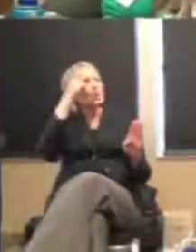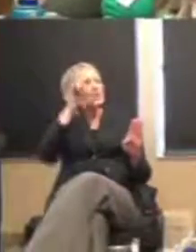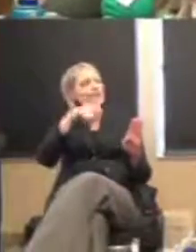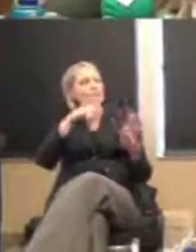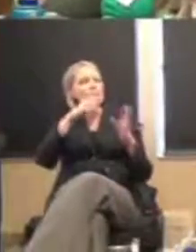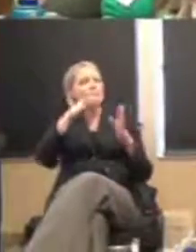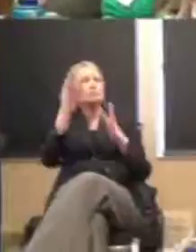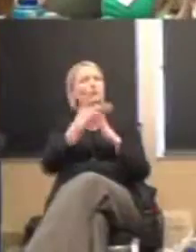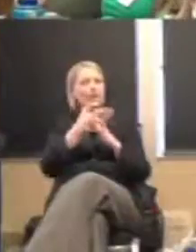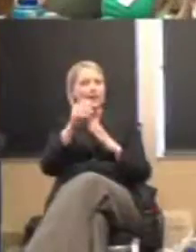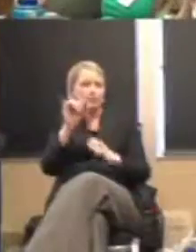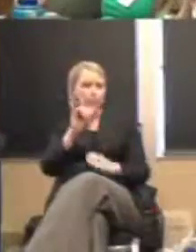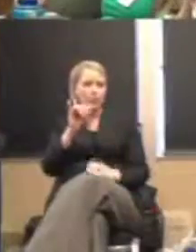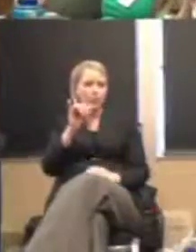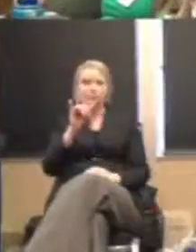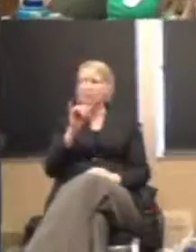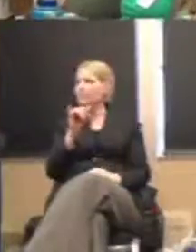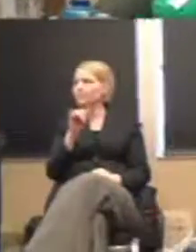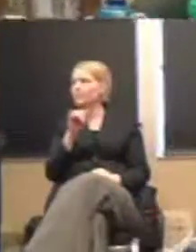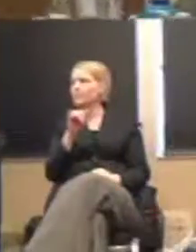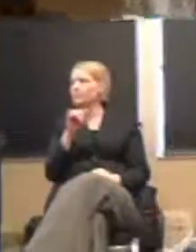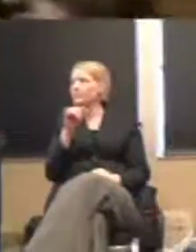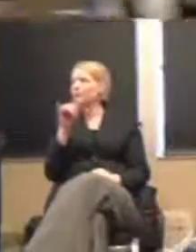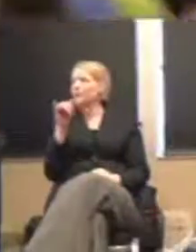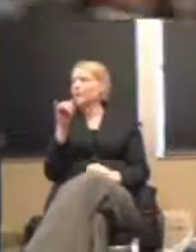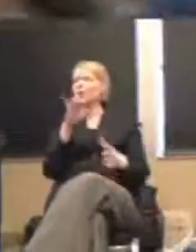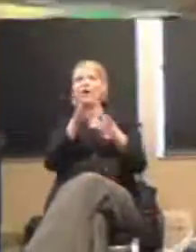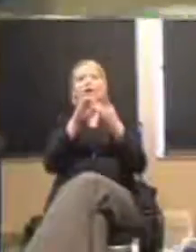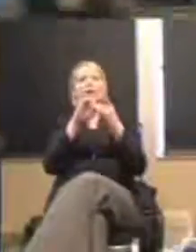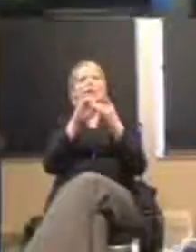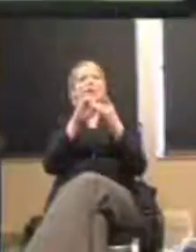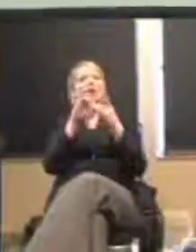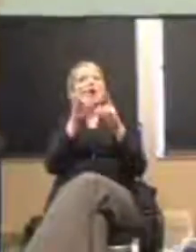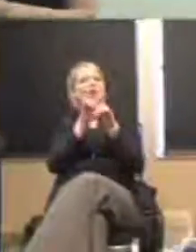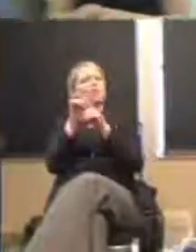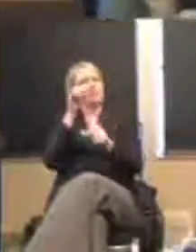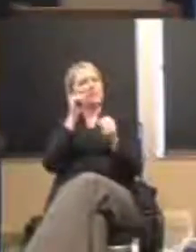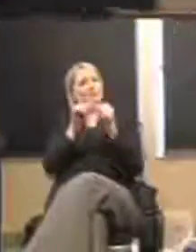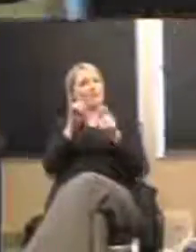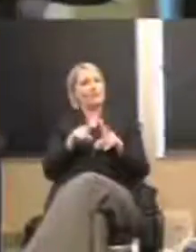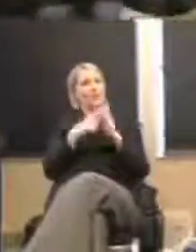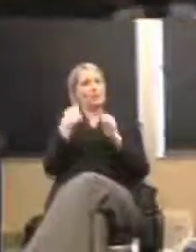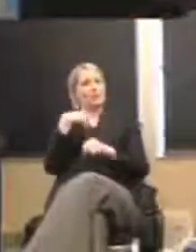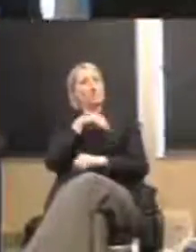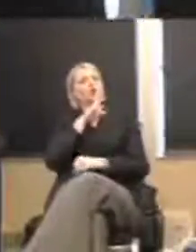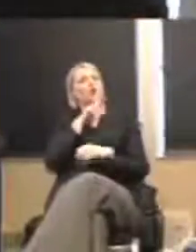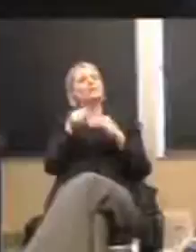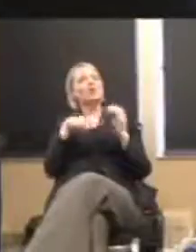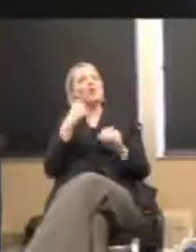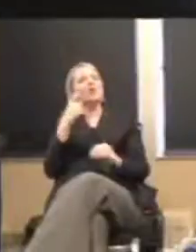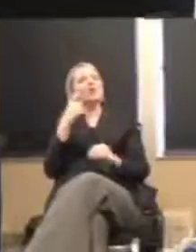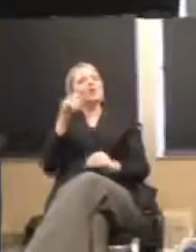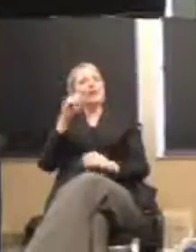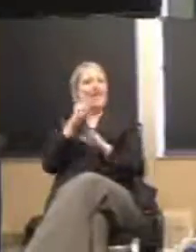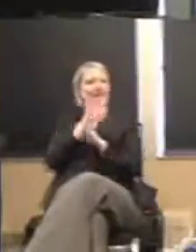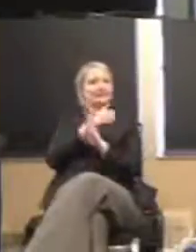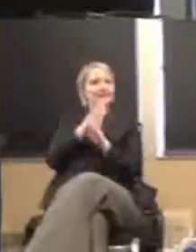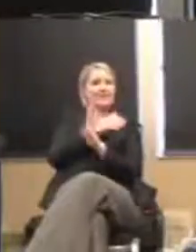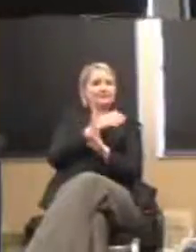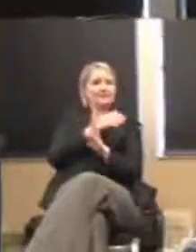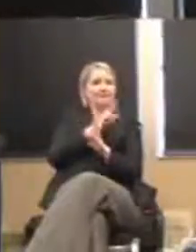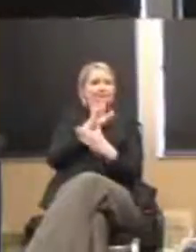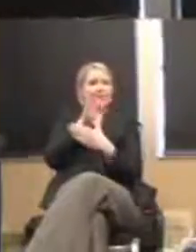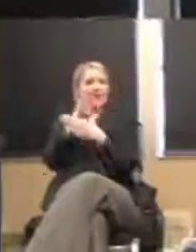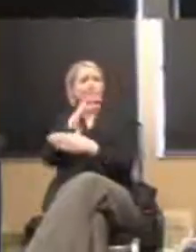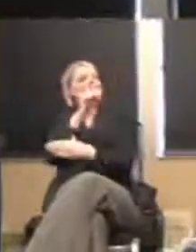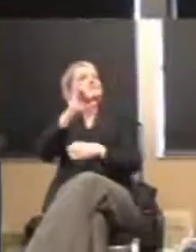So I'm going to take another bunny trail off of that. And how, remember at the beginning, we were talking about the antecedent interventions that we do and setting